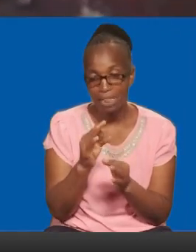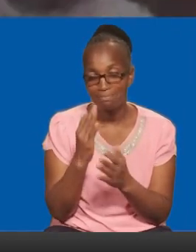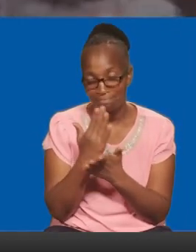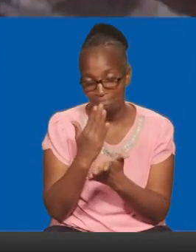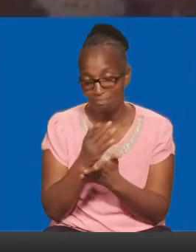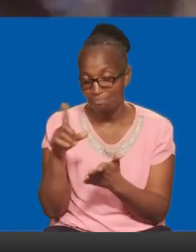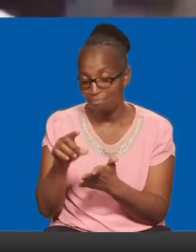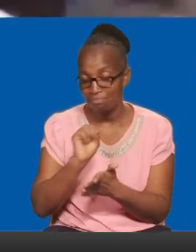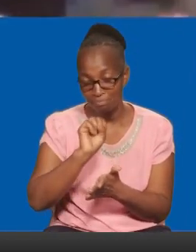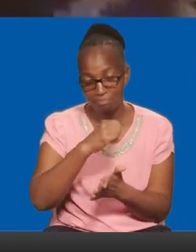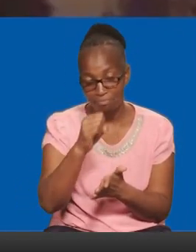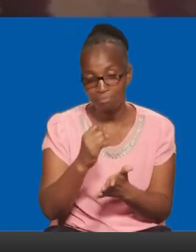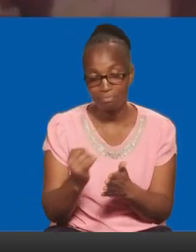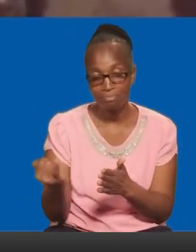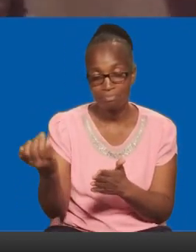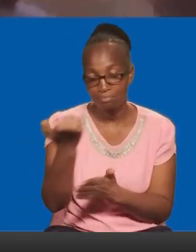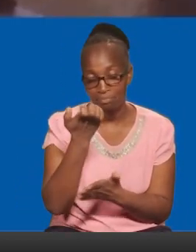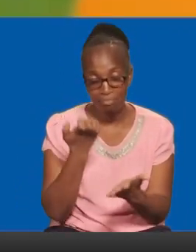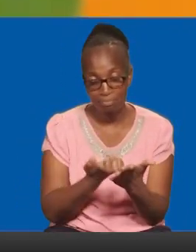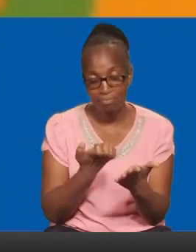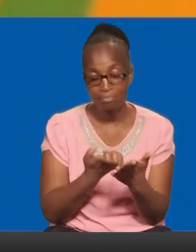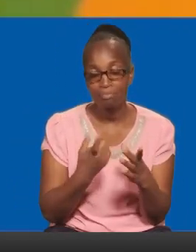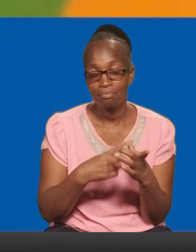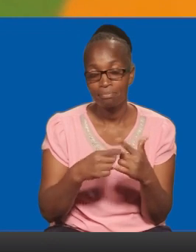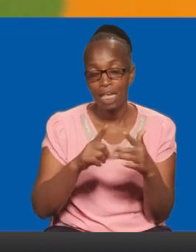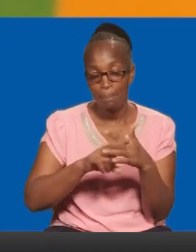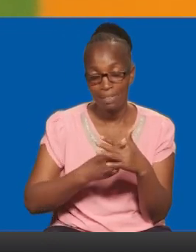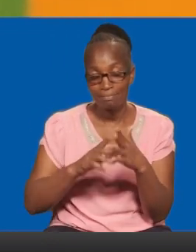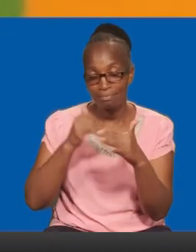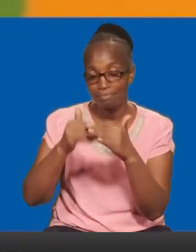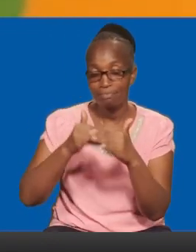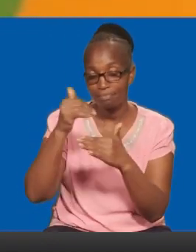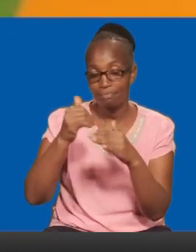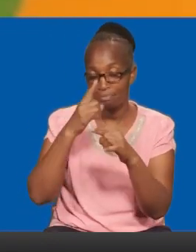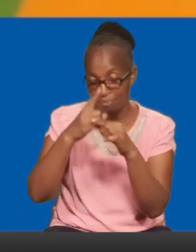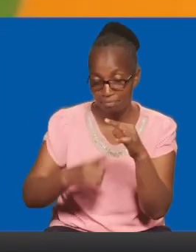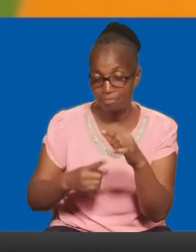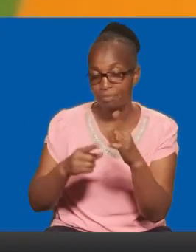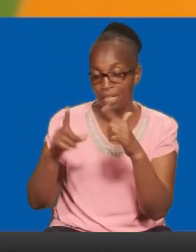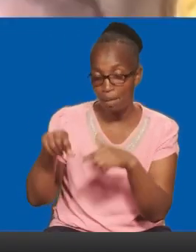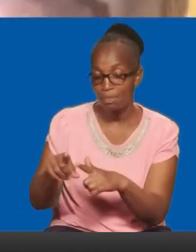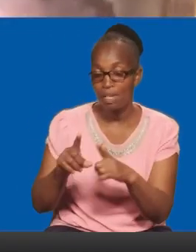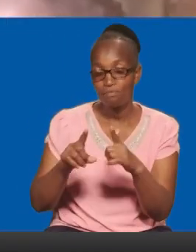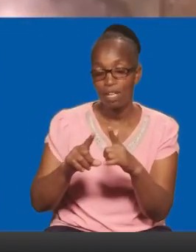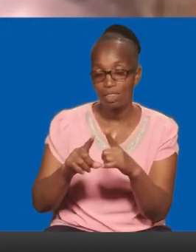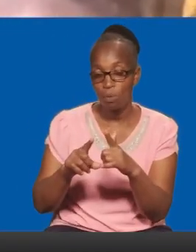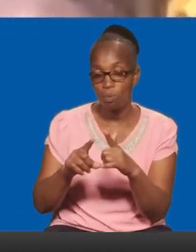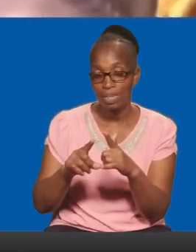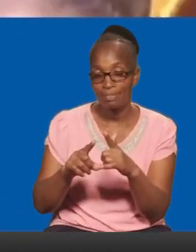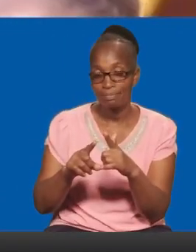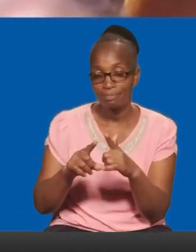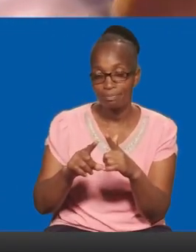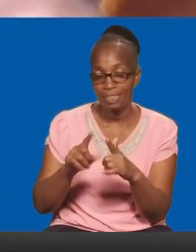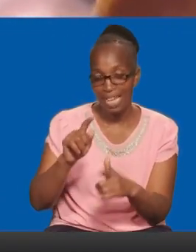kama hawataajiriwa kwa kandarasi ya kudumu, basi watagoma kuanzia mapema mwaka ujao. We cannot